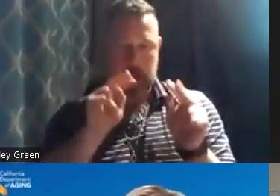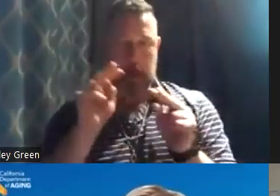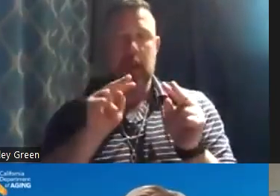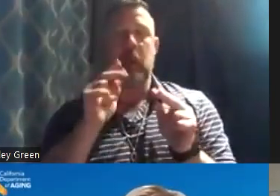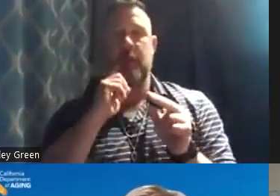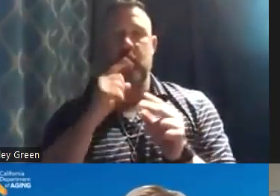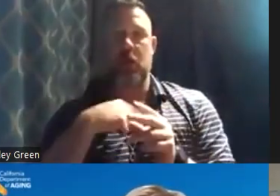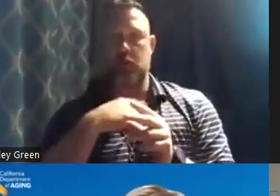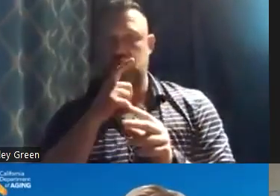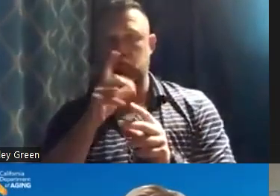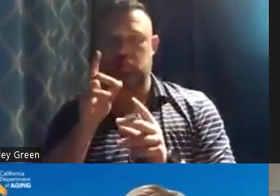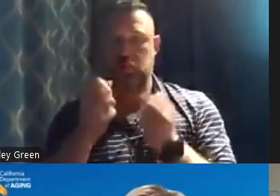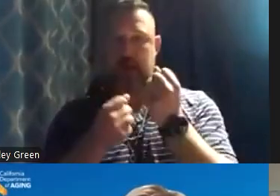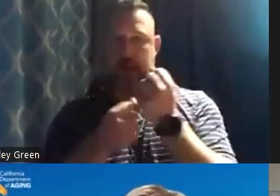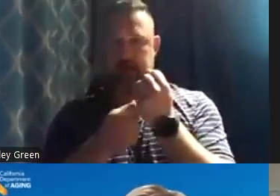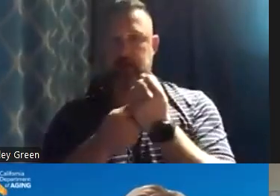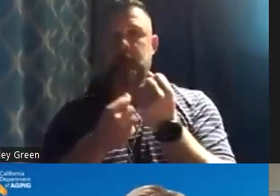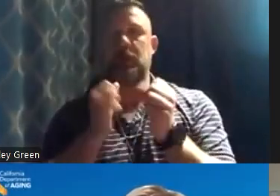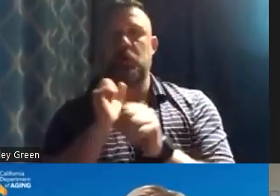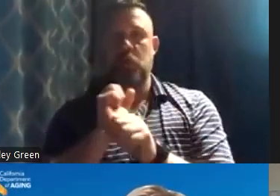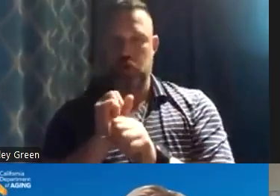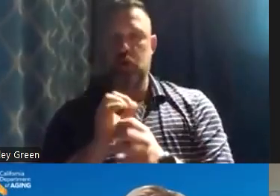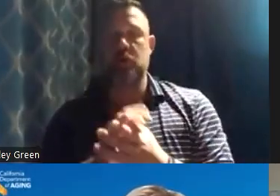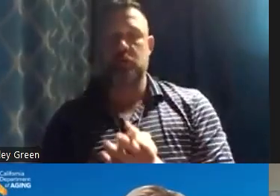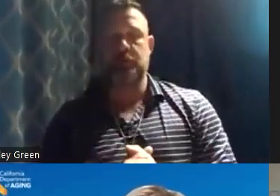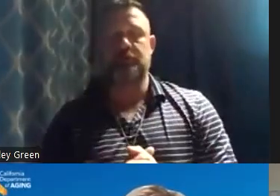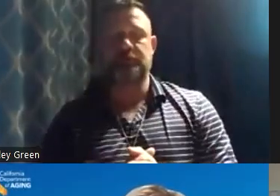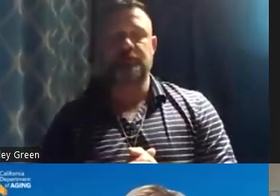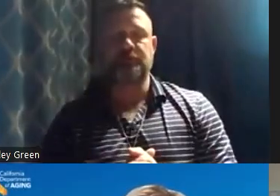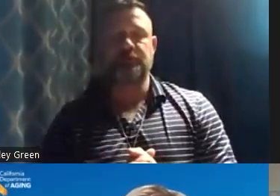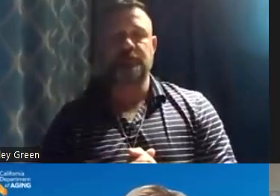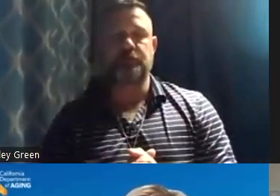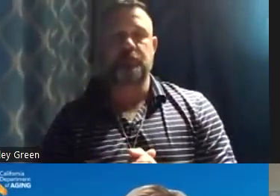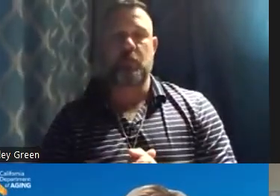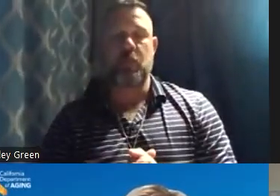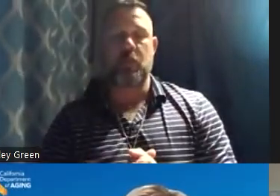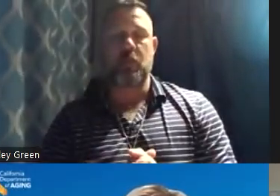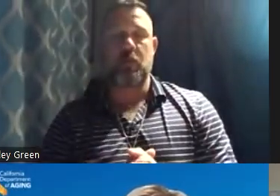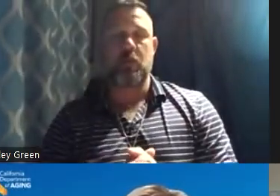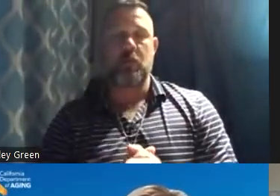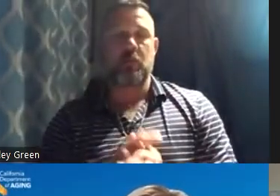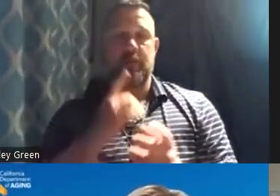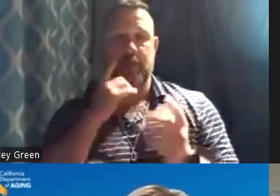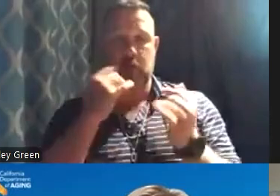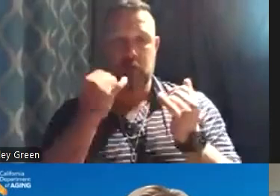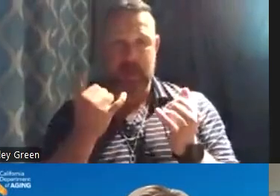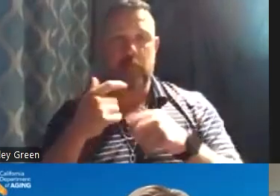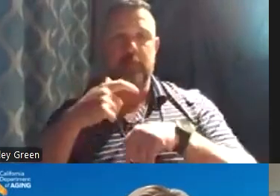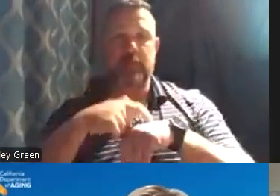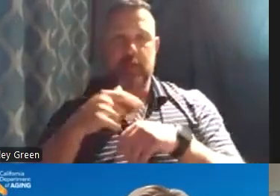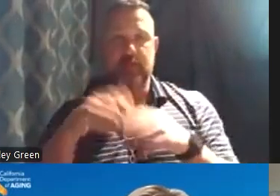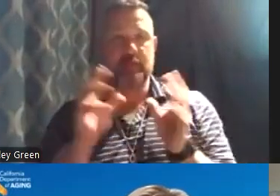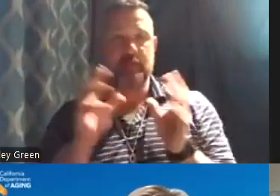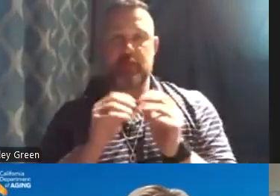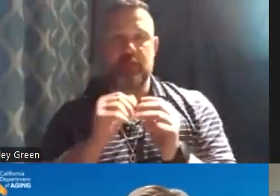those of us who do advocacy work to be doing that advocacy. But right now, just with the timing of this meeting, I actually don't have a